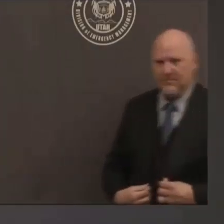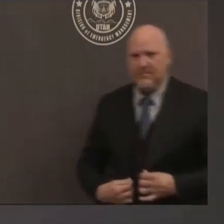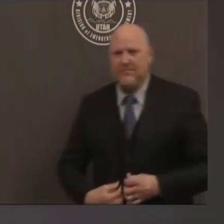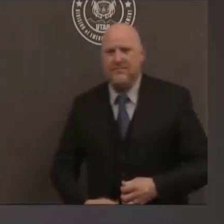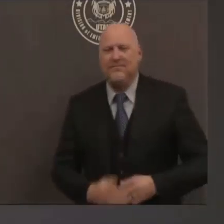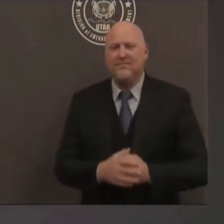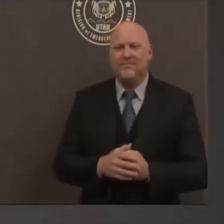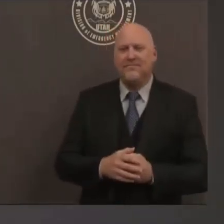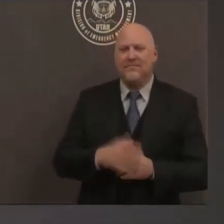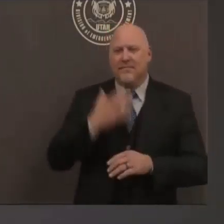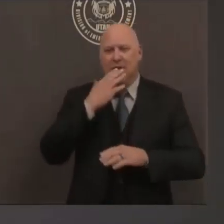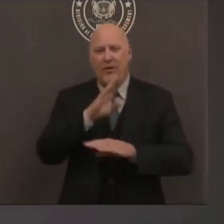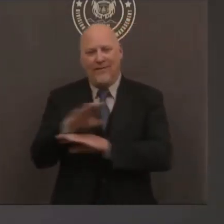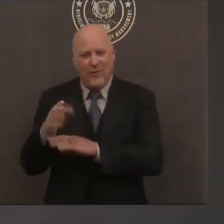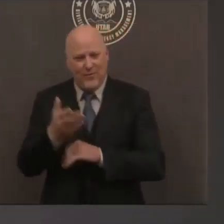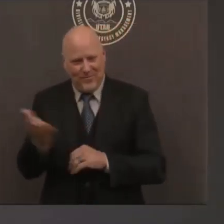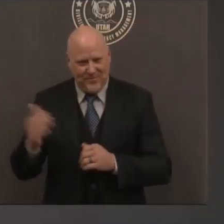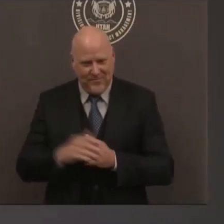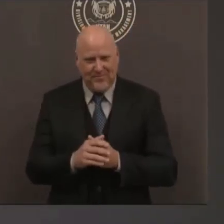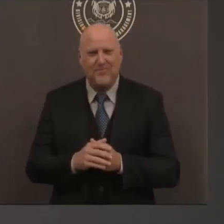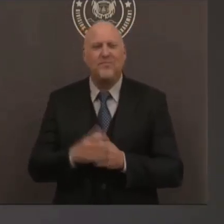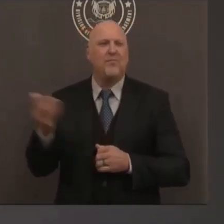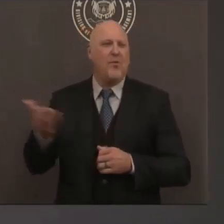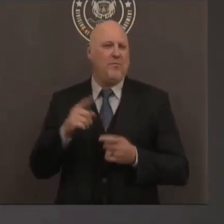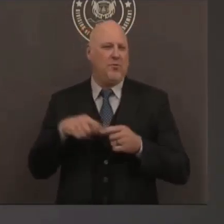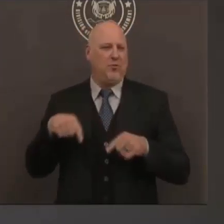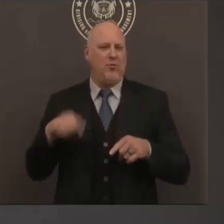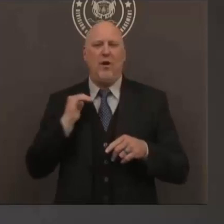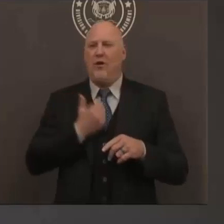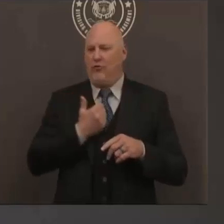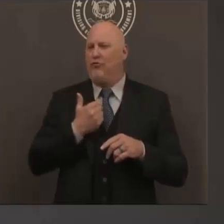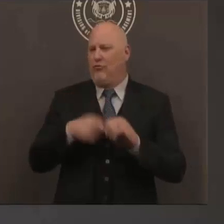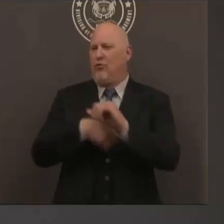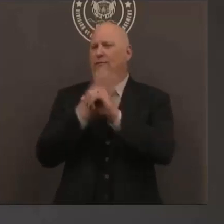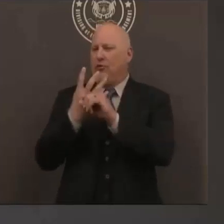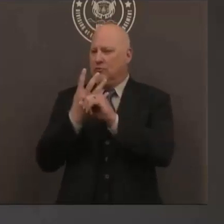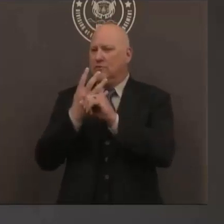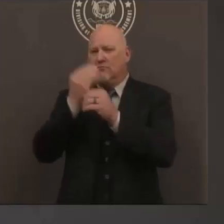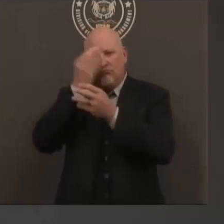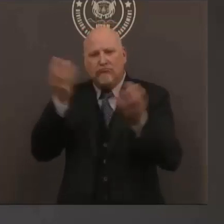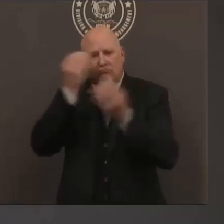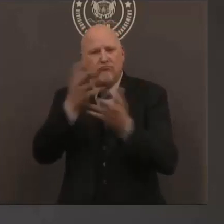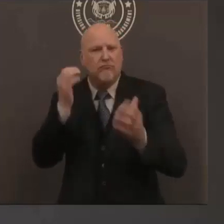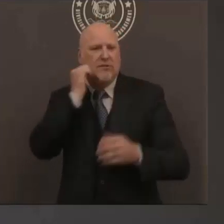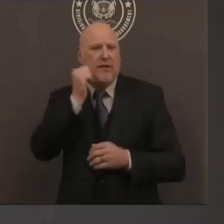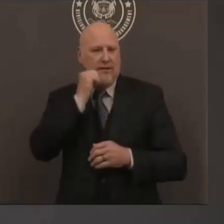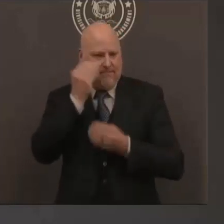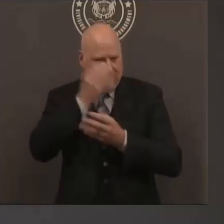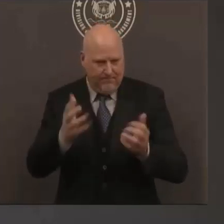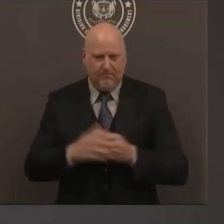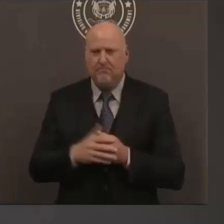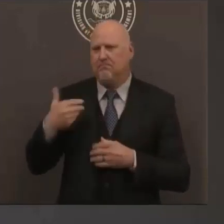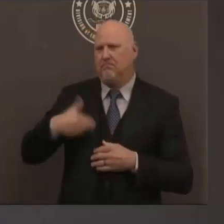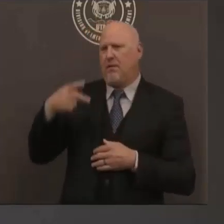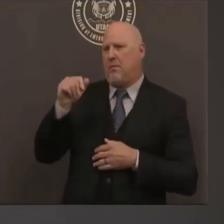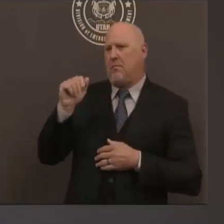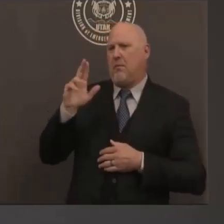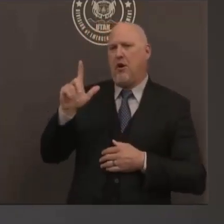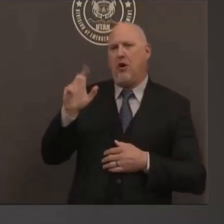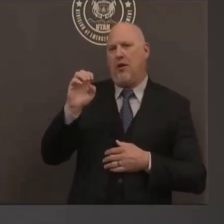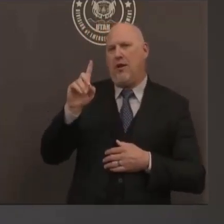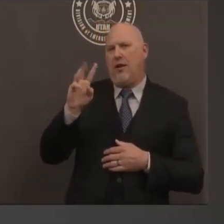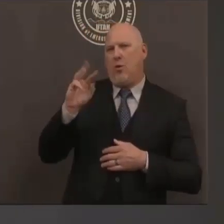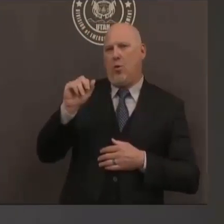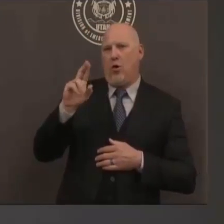Good afternoon. We'd like to welcome you to today's COVID-19 briefing. My name is Paul Edwards from the Governor's Office, and today we will